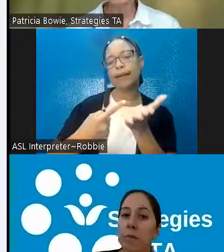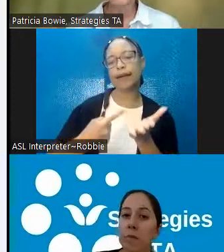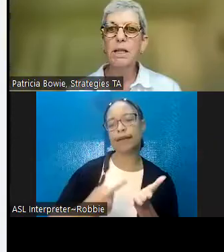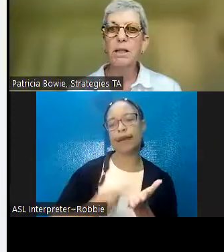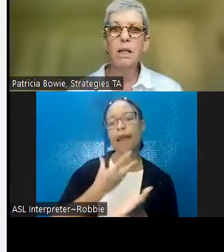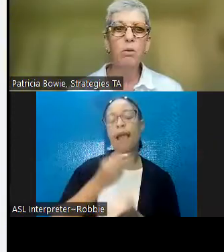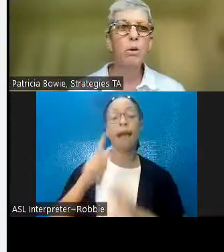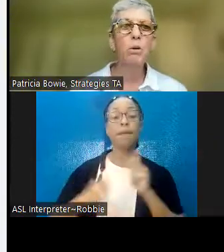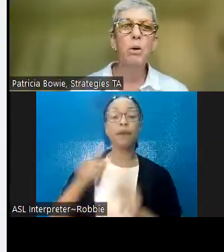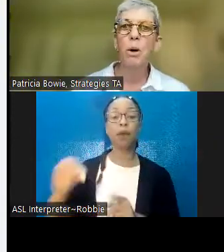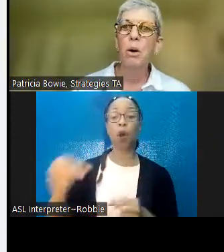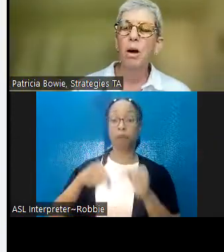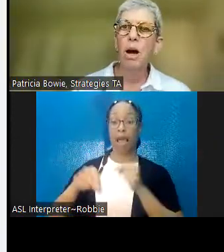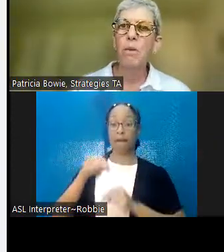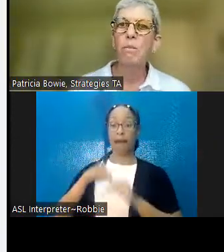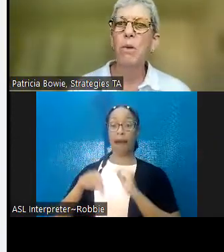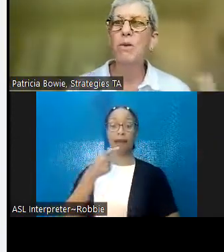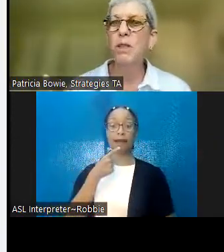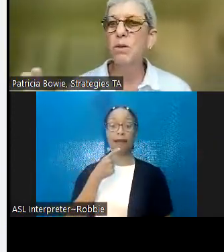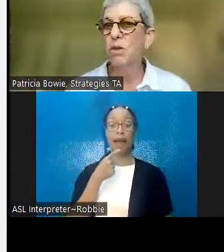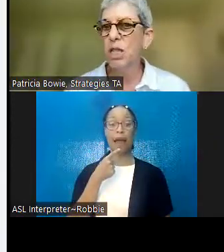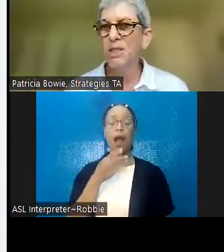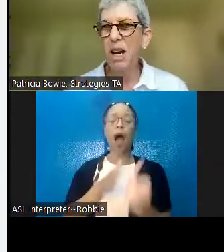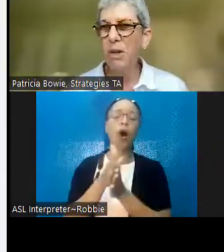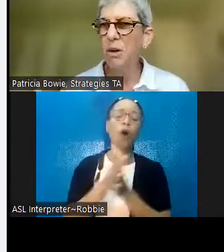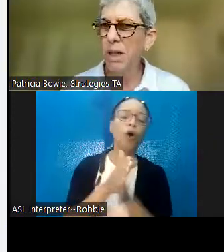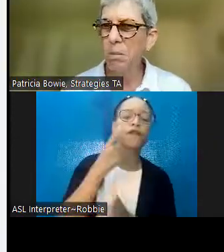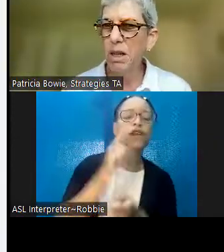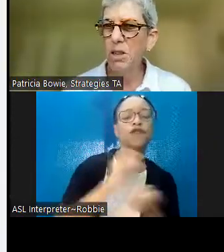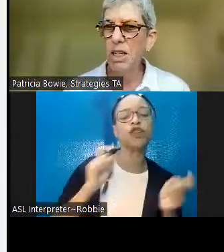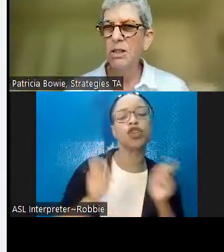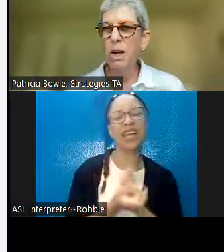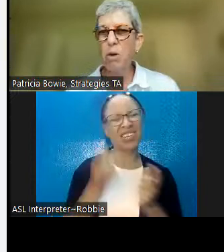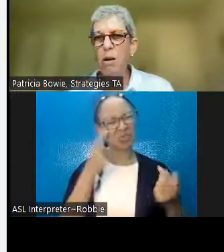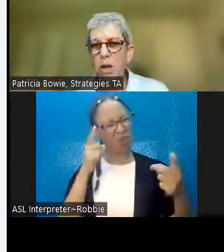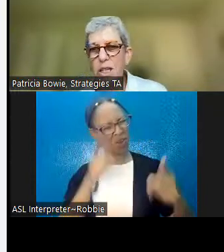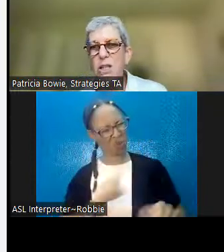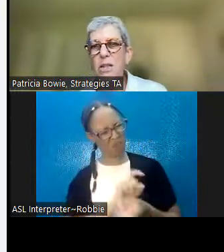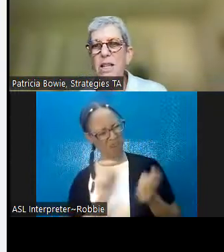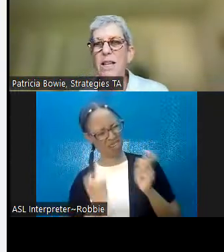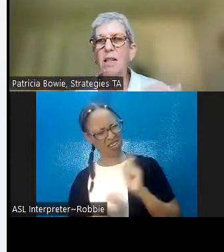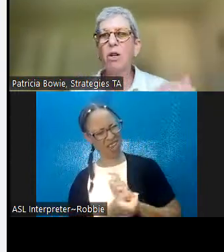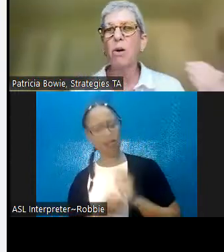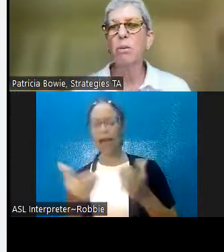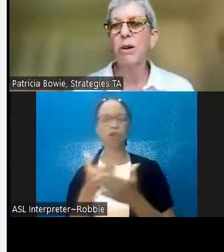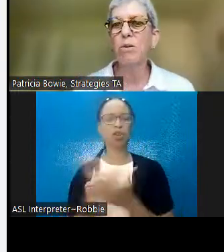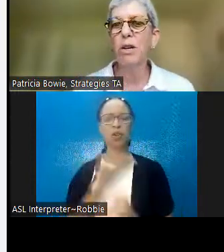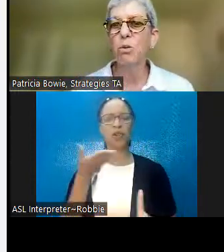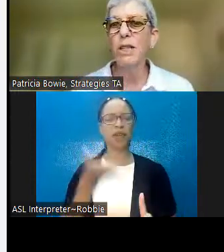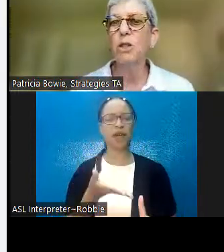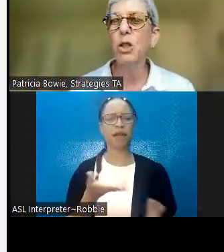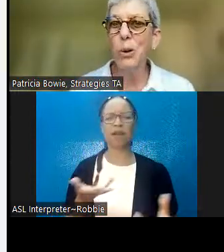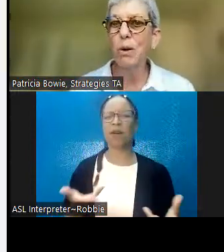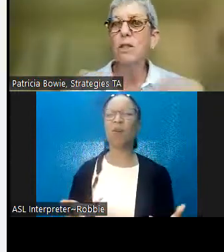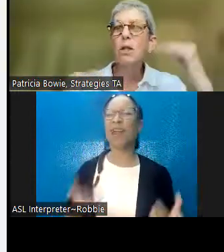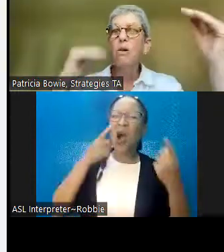people came back and said, well, motivation for change, have we agreed upon a change? I'm really new to this. I don't know what we're even